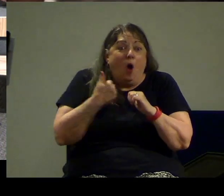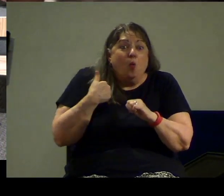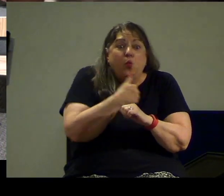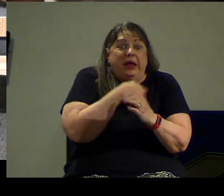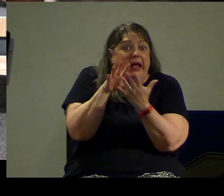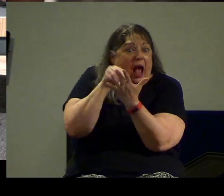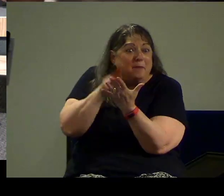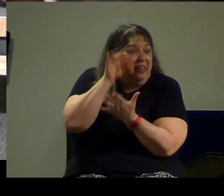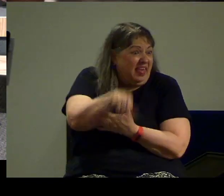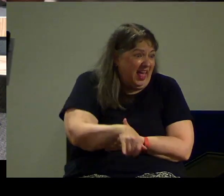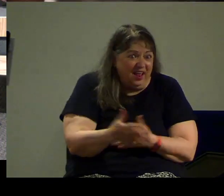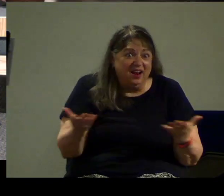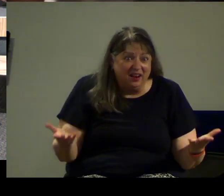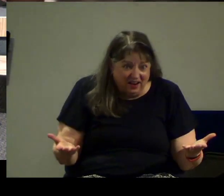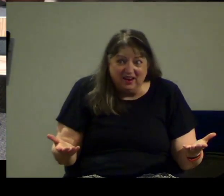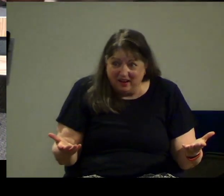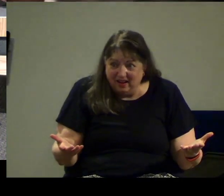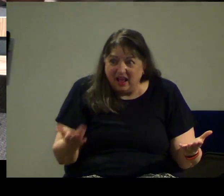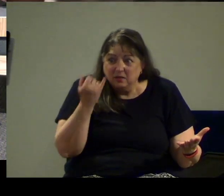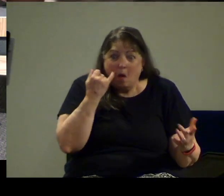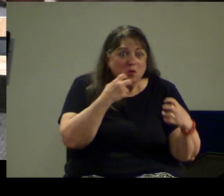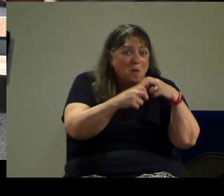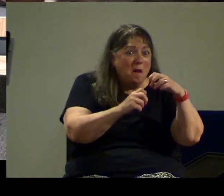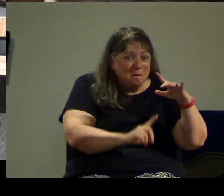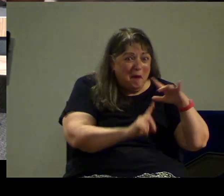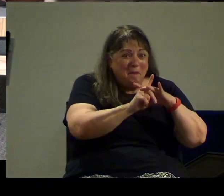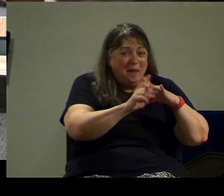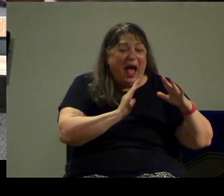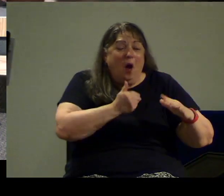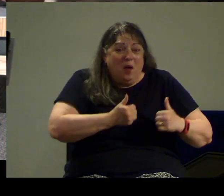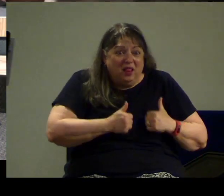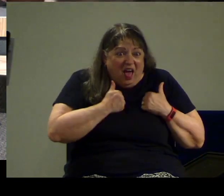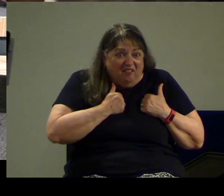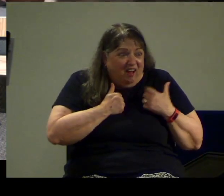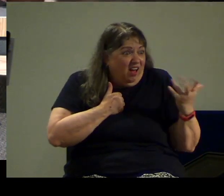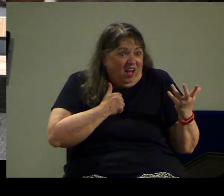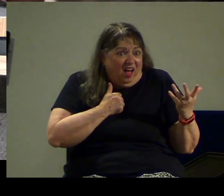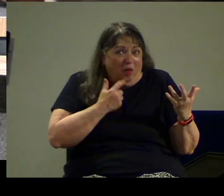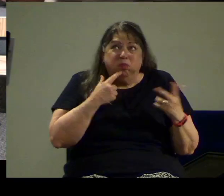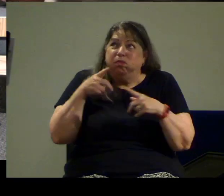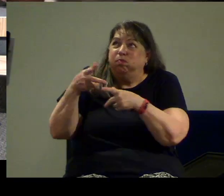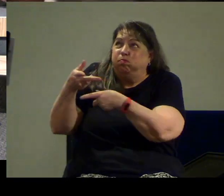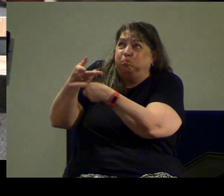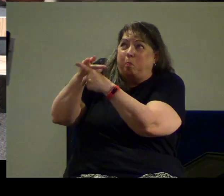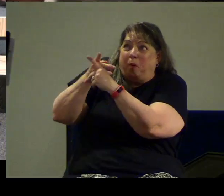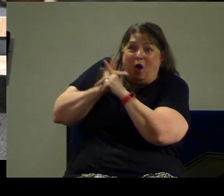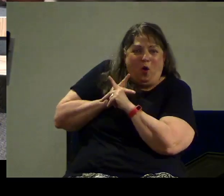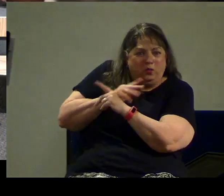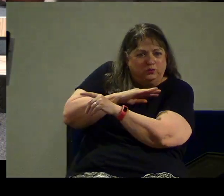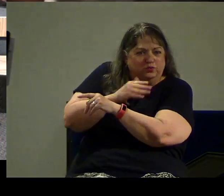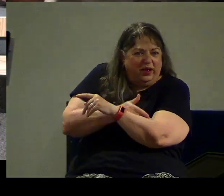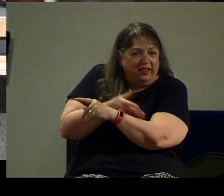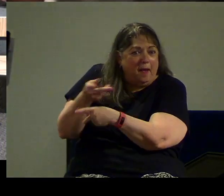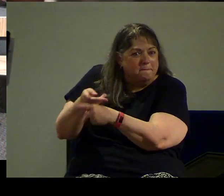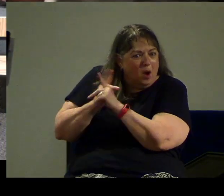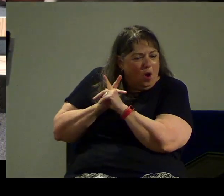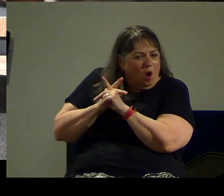in the situations and circumstances of our lives that rise up, that seem bigger than us, that seem there's